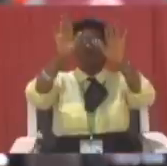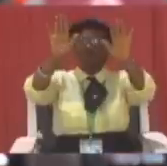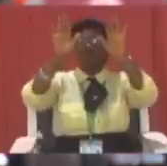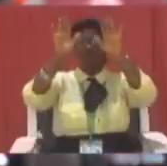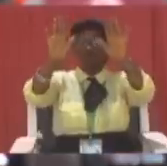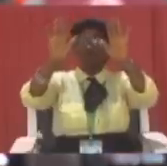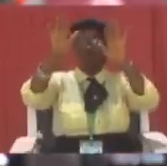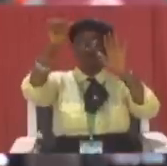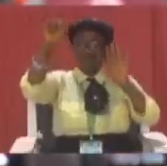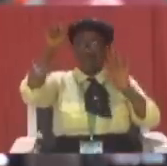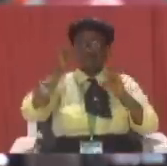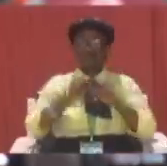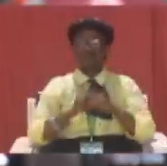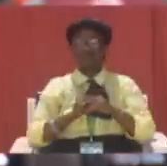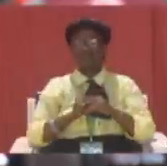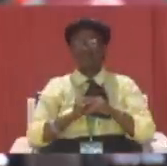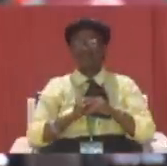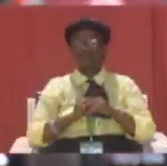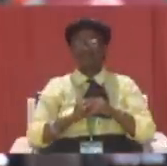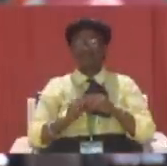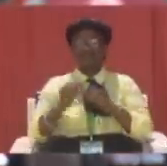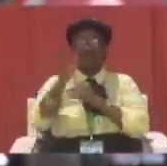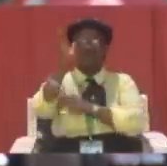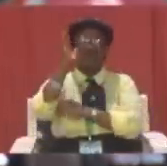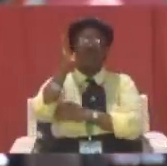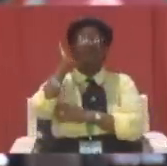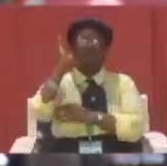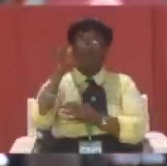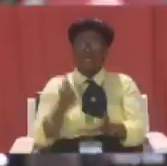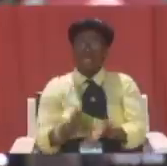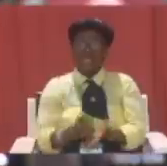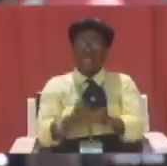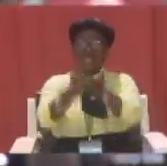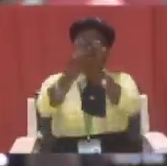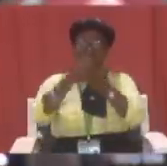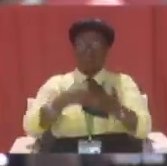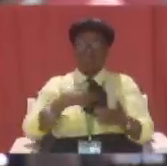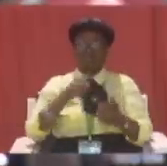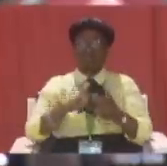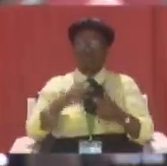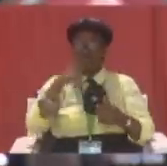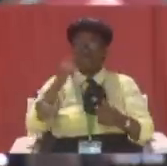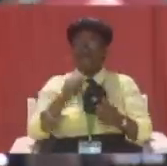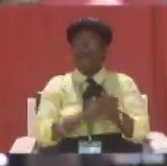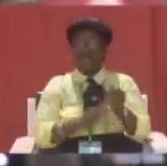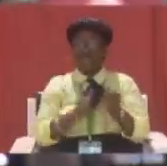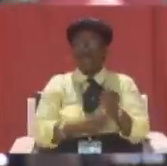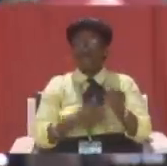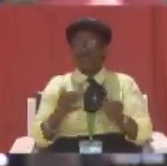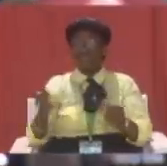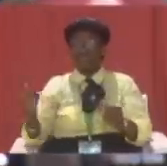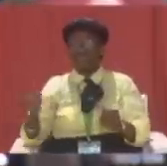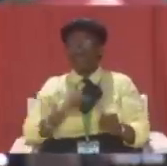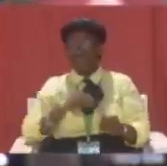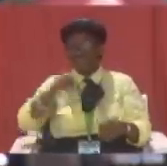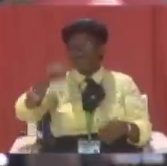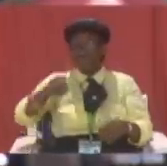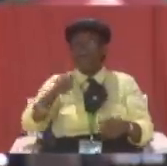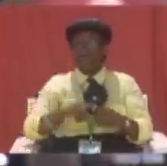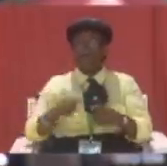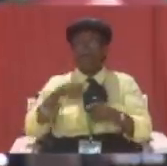Don't worry, God will help me to say everything that needed to be said as briefly as possible.